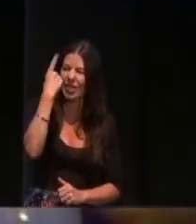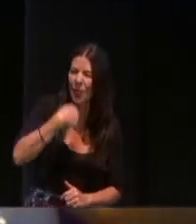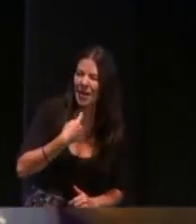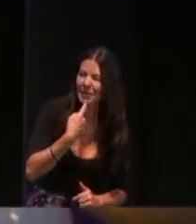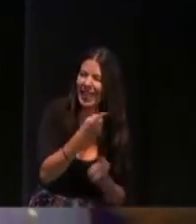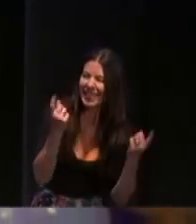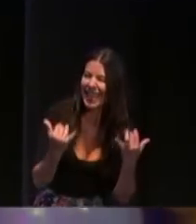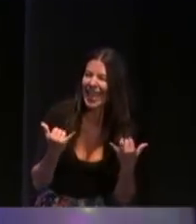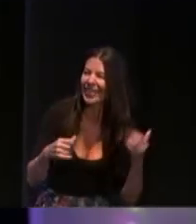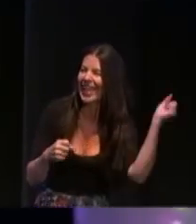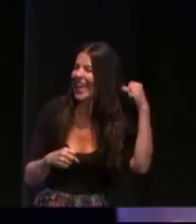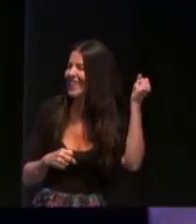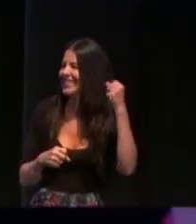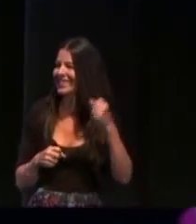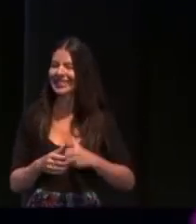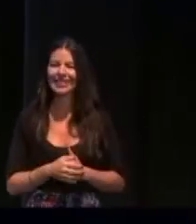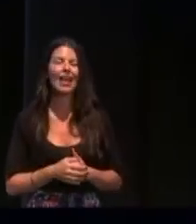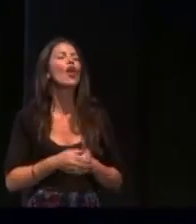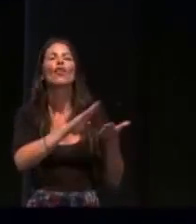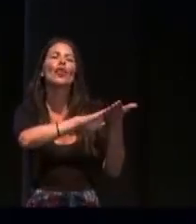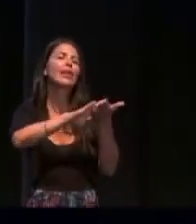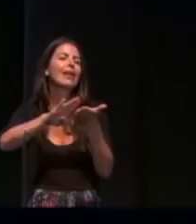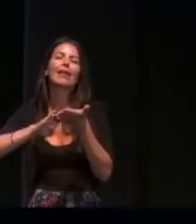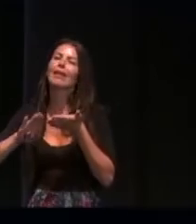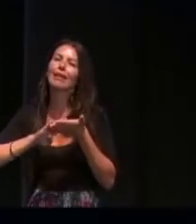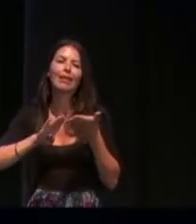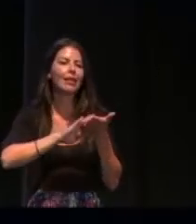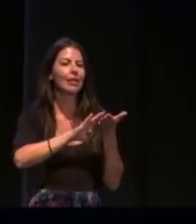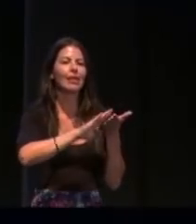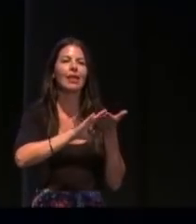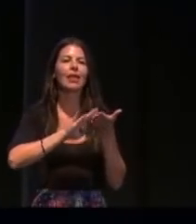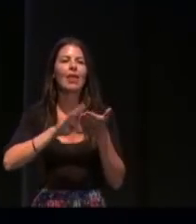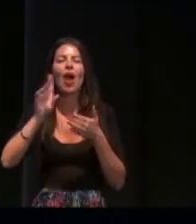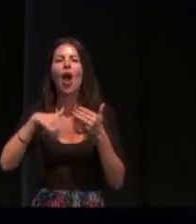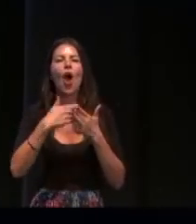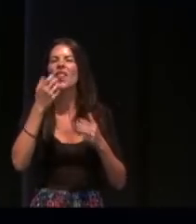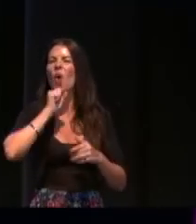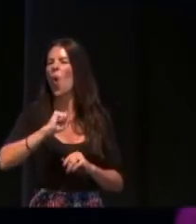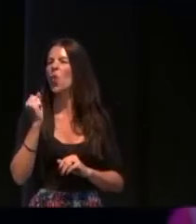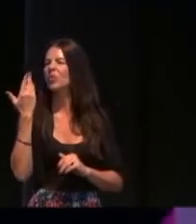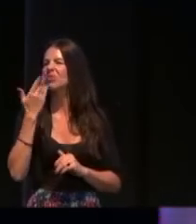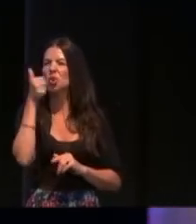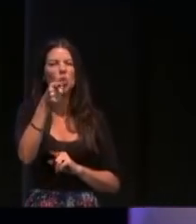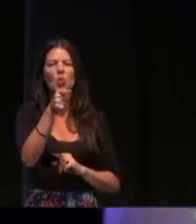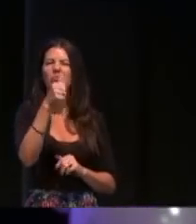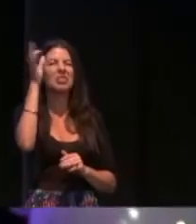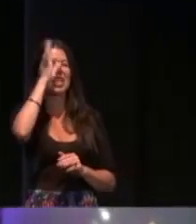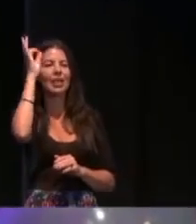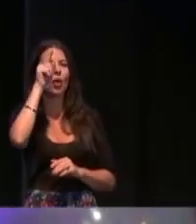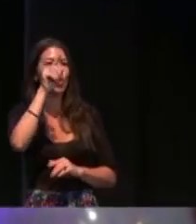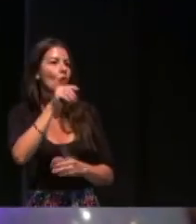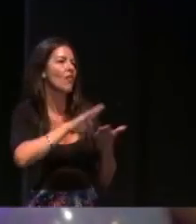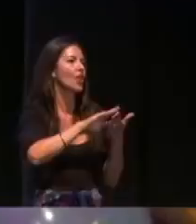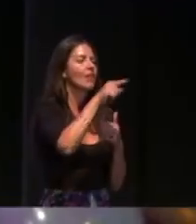putting down here? Yes. Forgive. Those other versions didn't know what you know. And then you're going to have to forgive